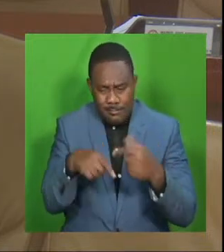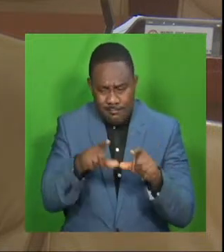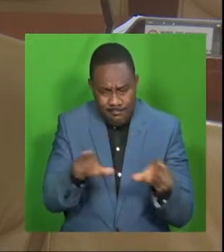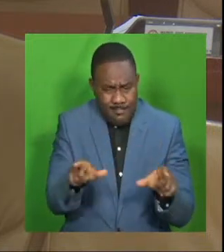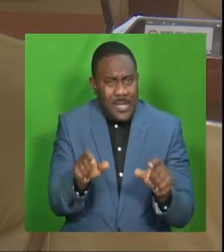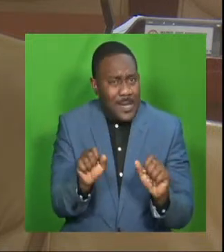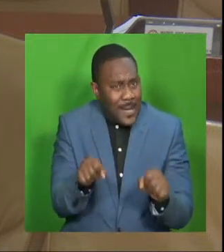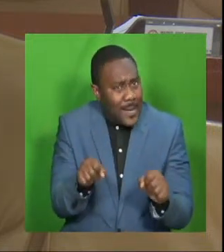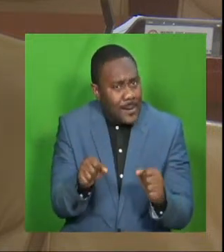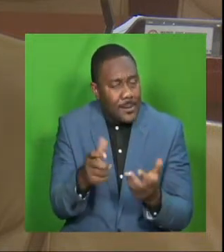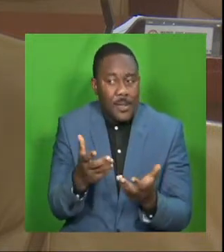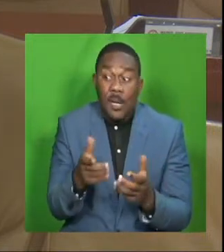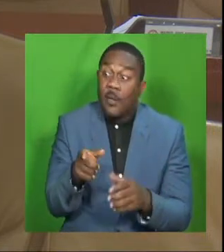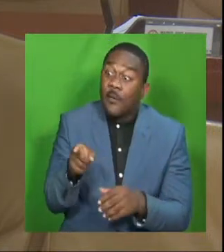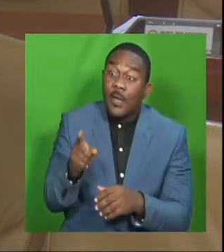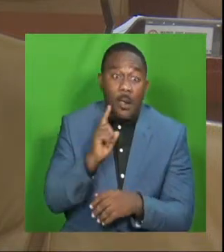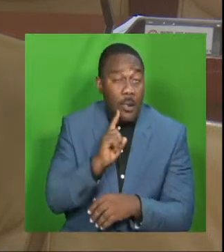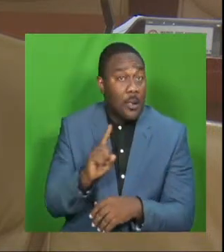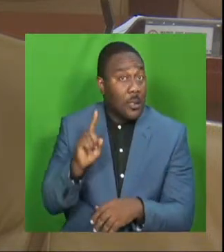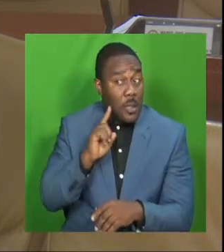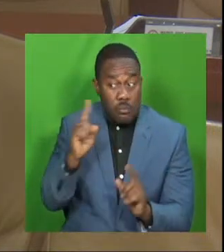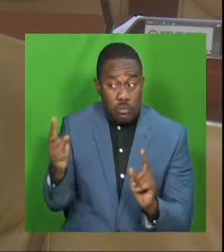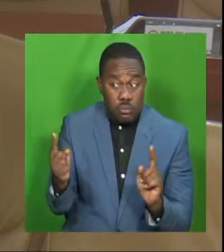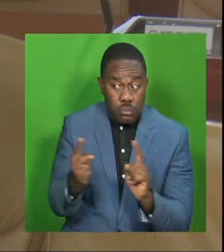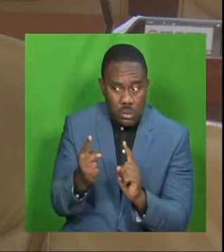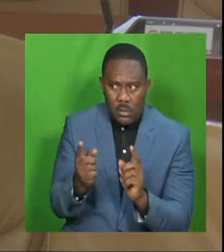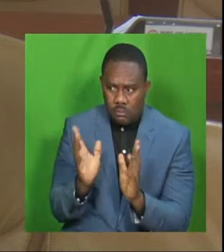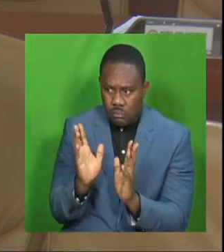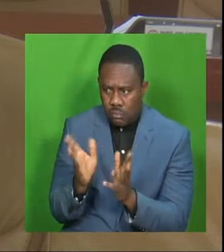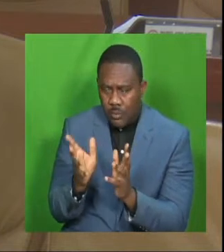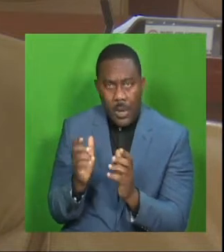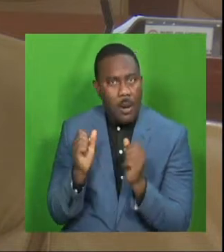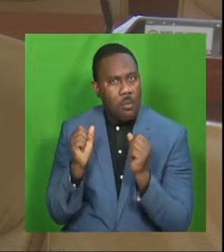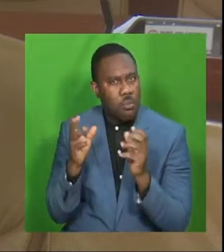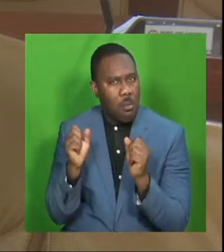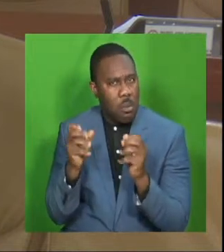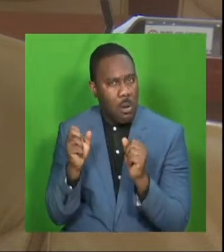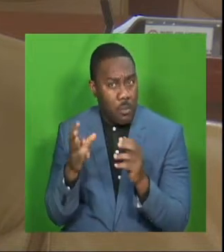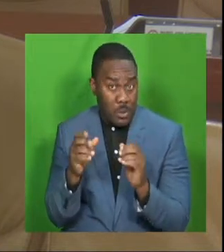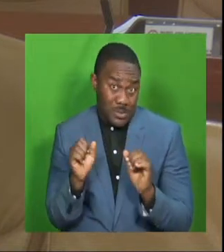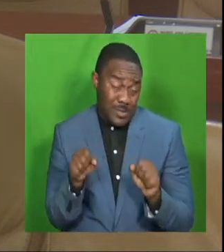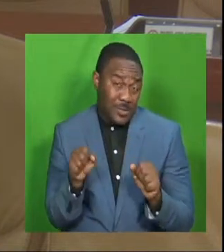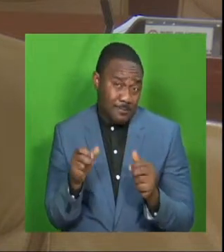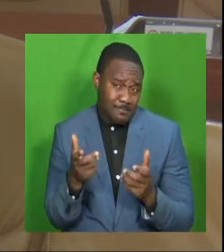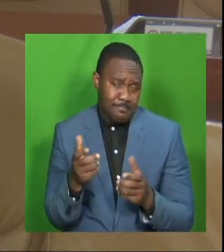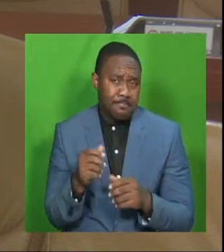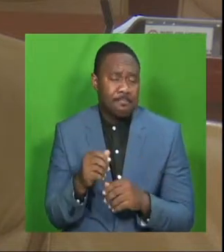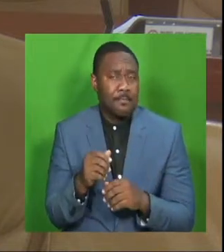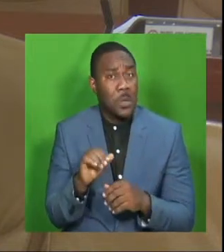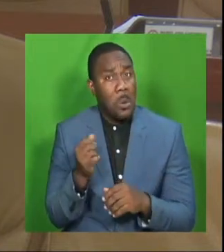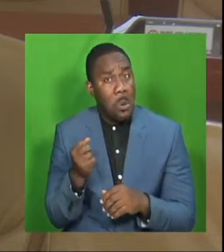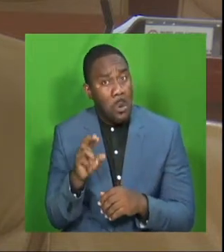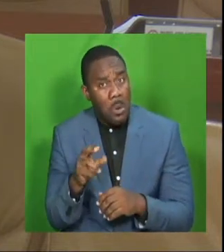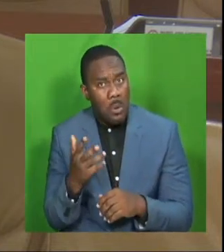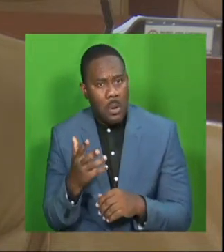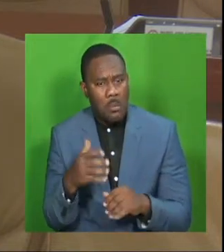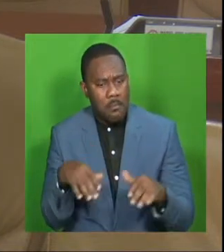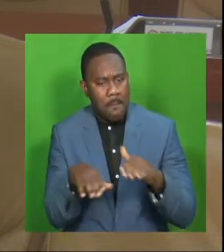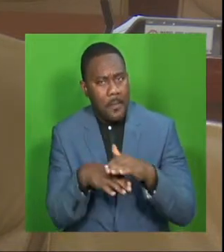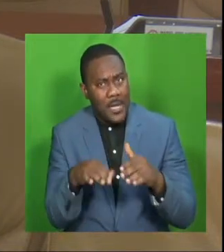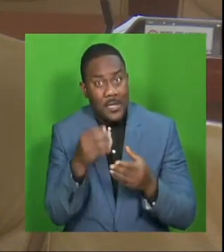to provide, as it were, first aid or get some